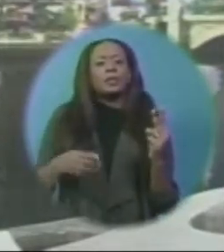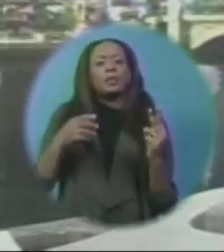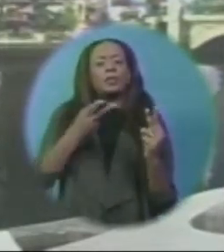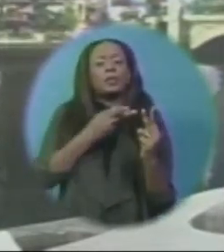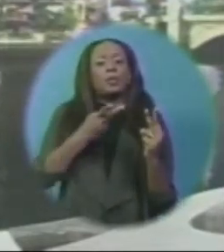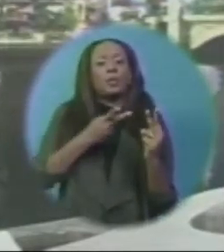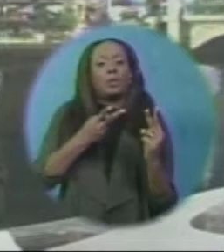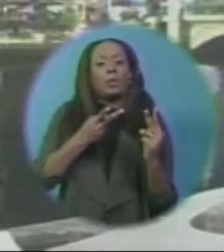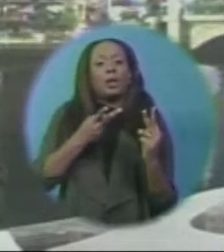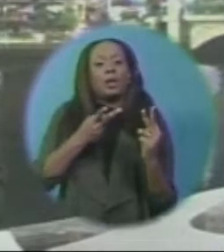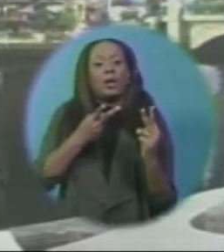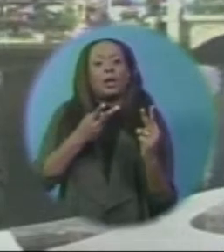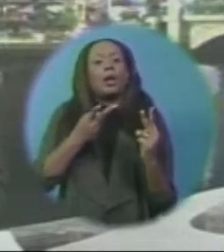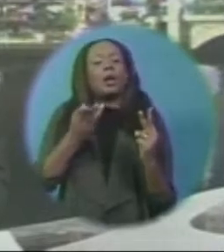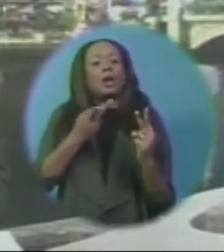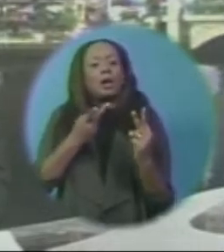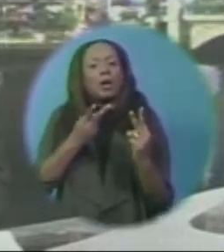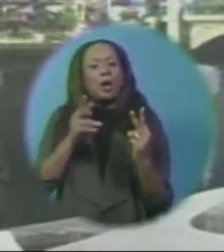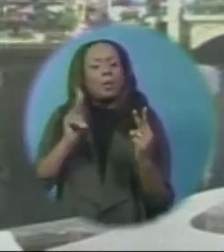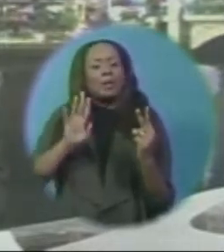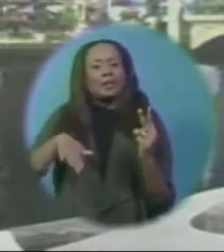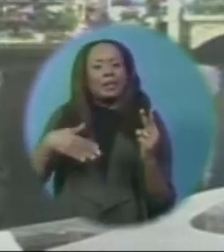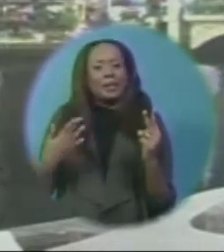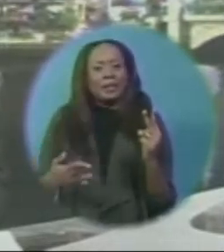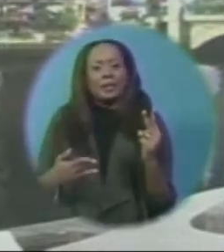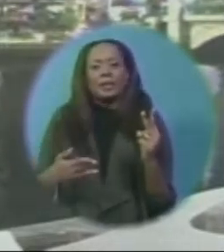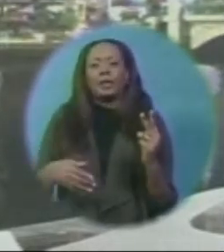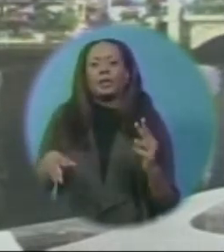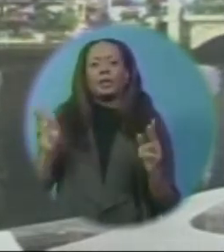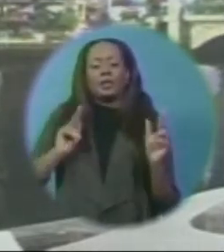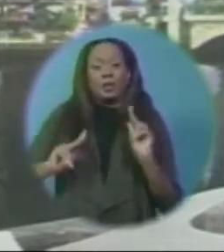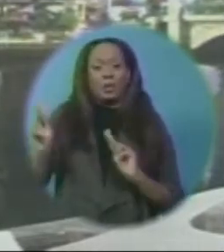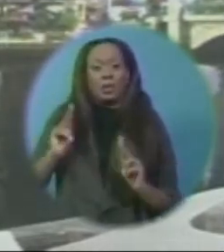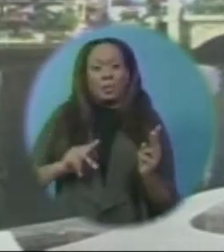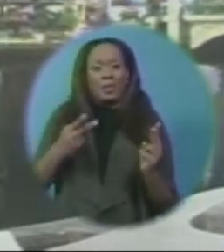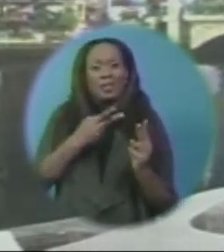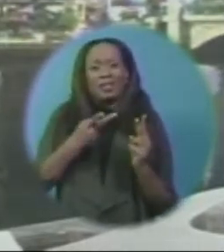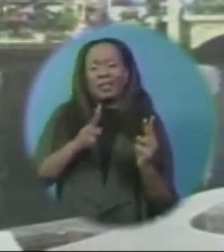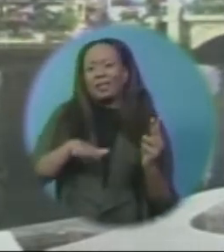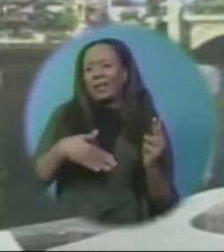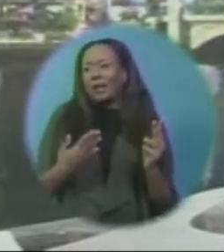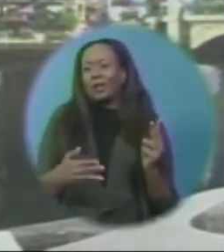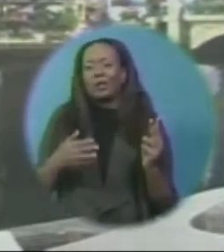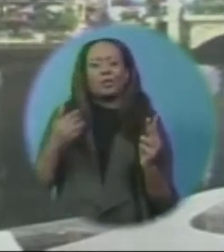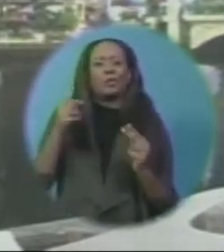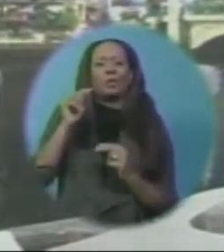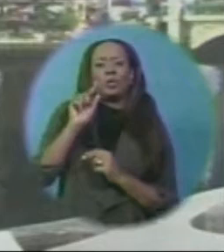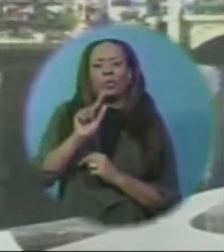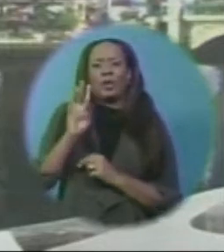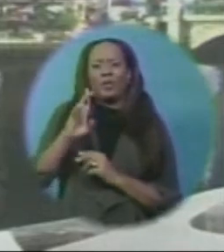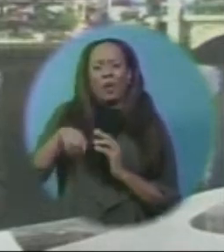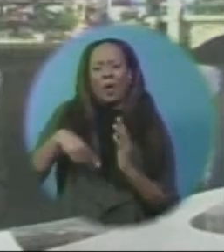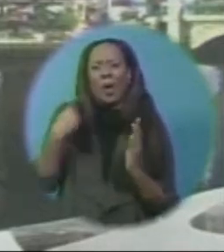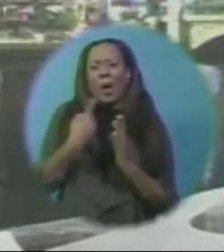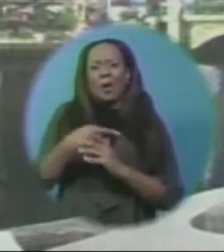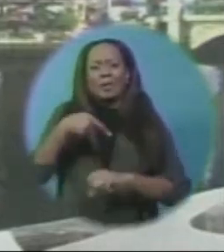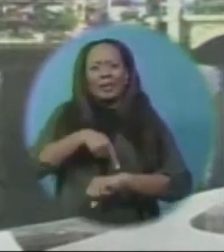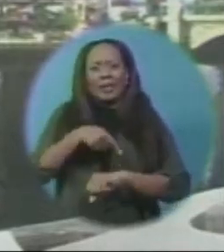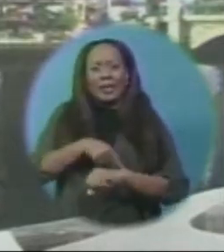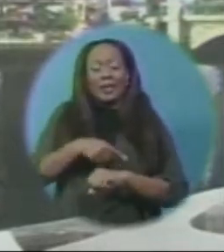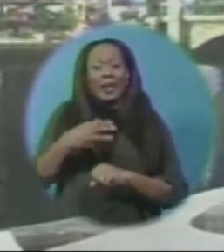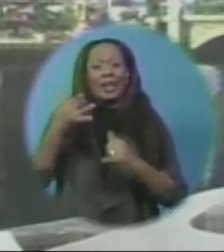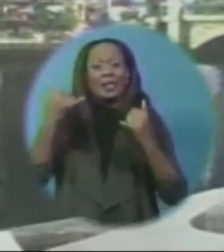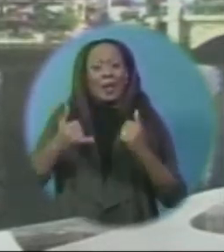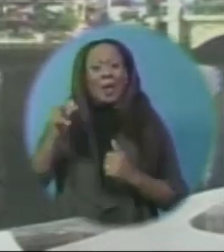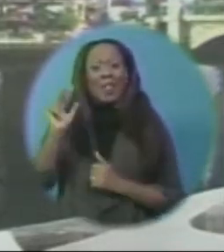Thomas Infirmary in Morant Bay. The 2 unidentified residents died within a 24-hour period, and the 3rd person has since